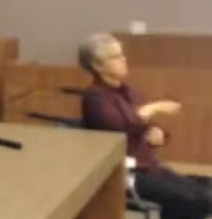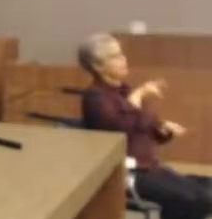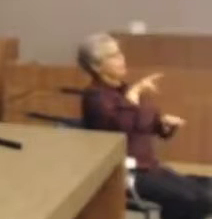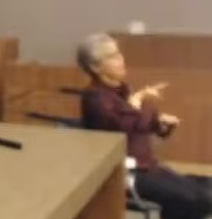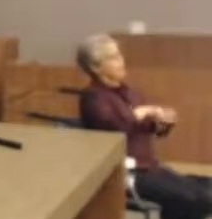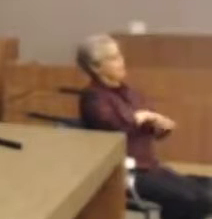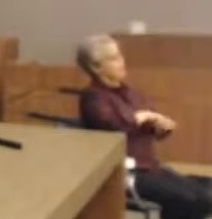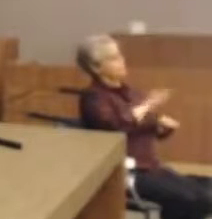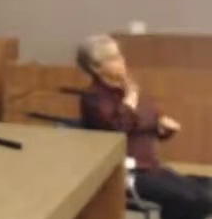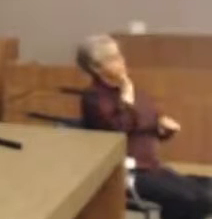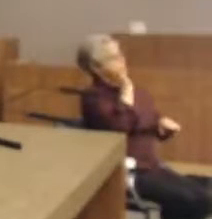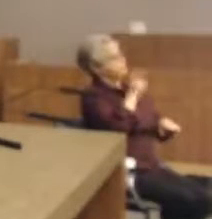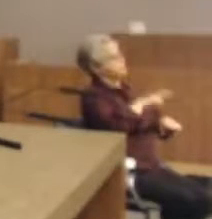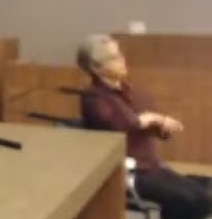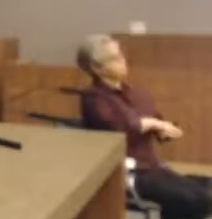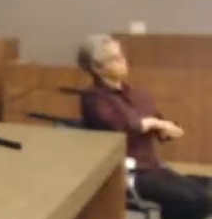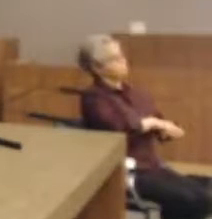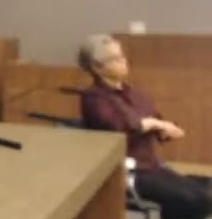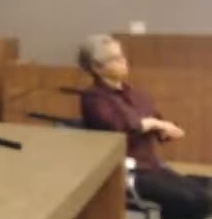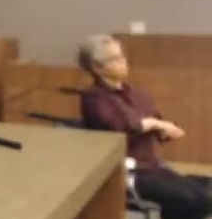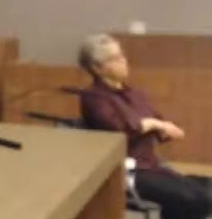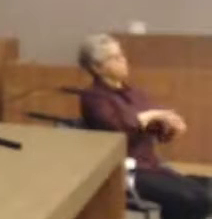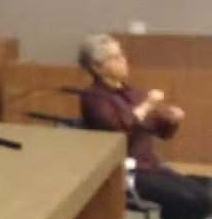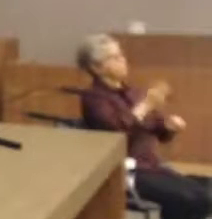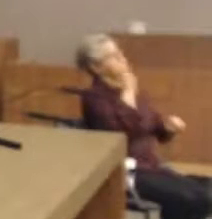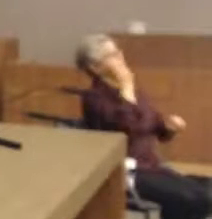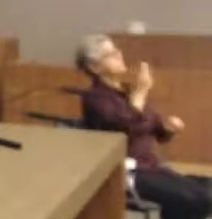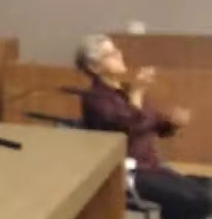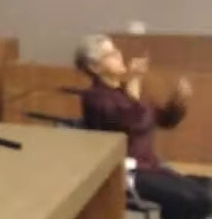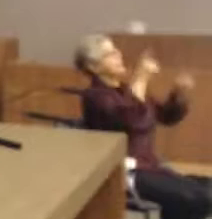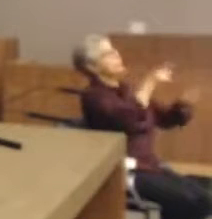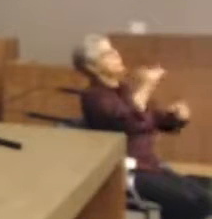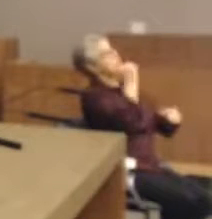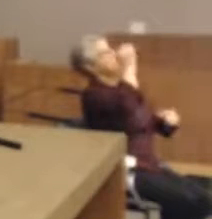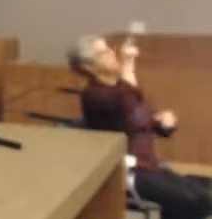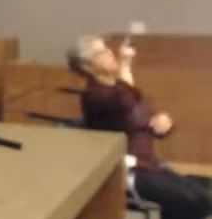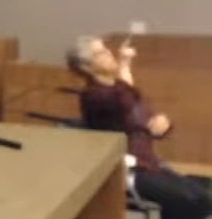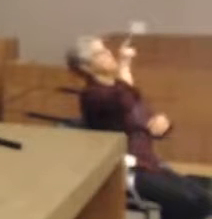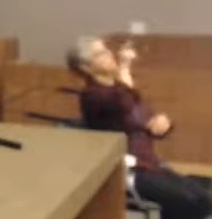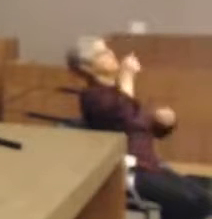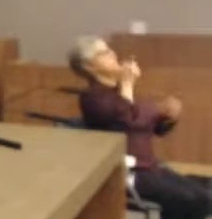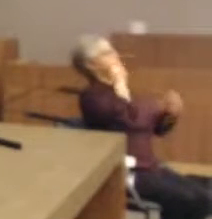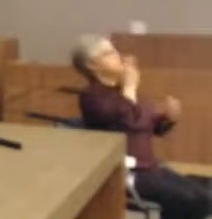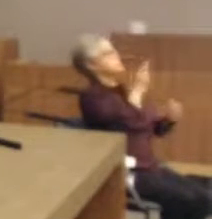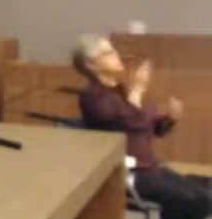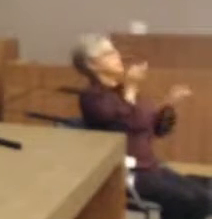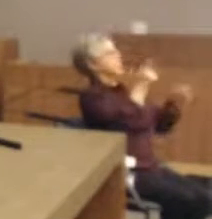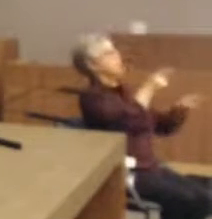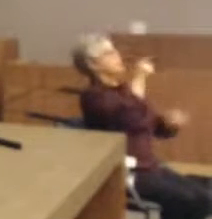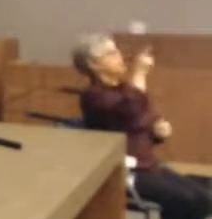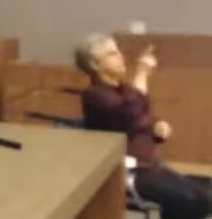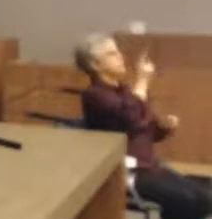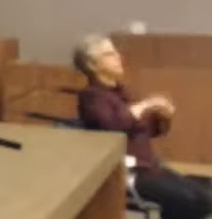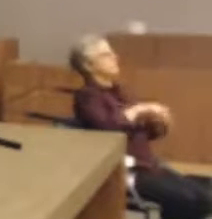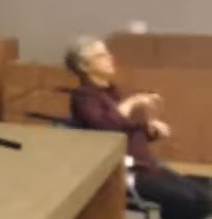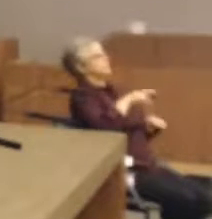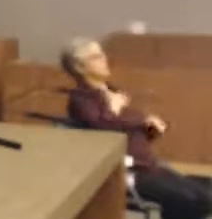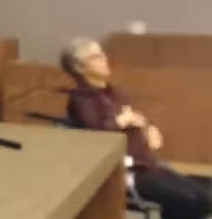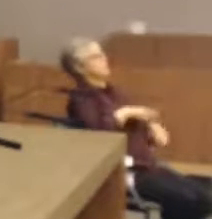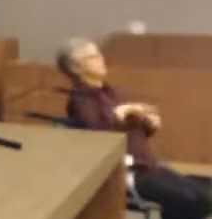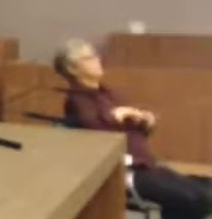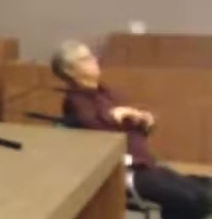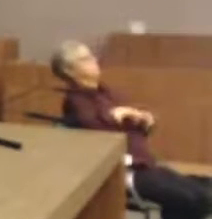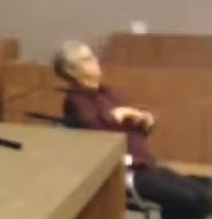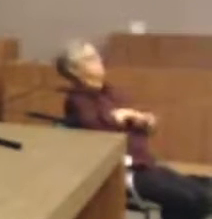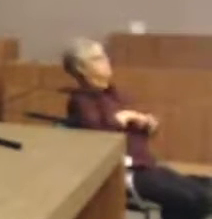in a way that they've disconnected themselves from what's happening because they just couldn't tolerate. They were flooded with the trauma of it and couldn't